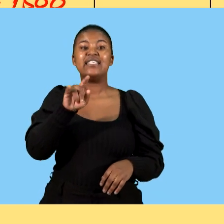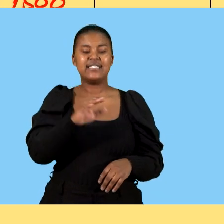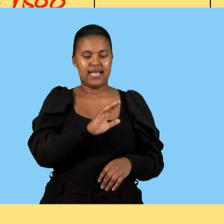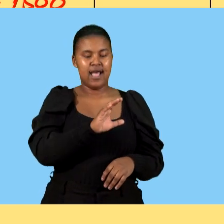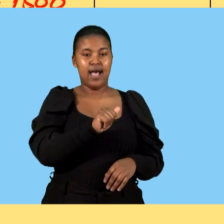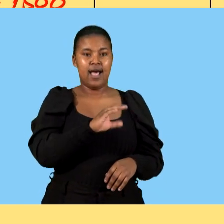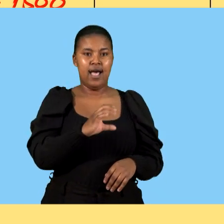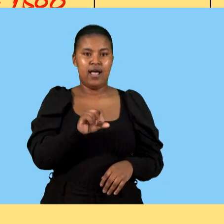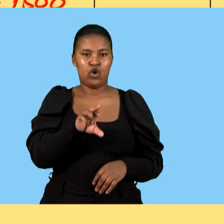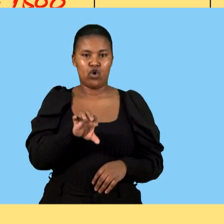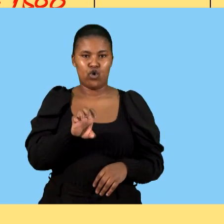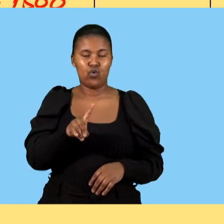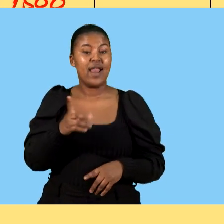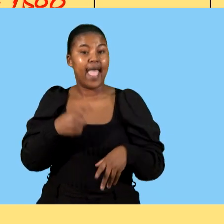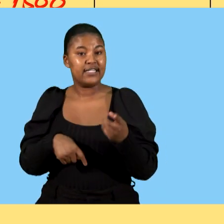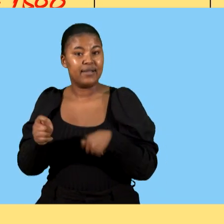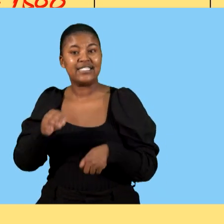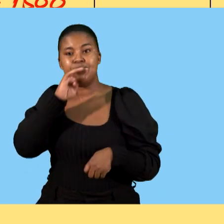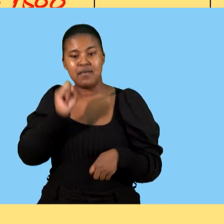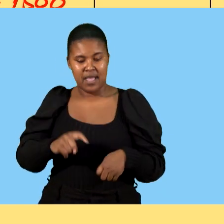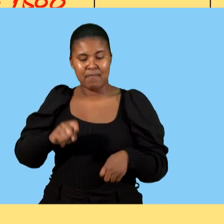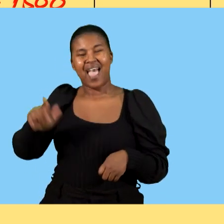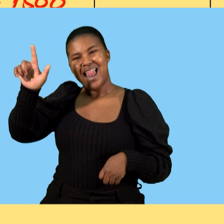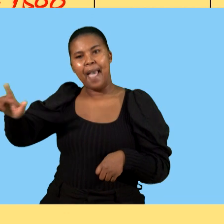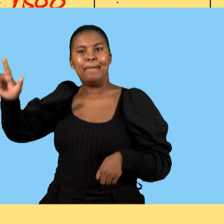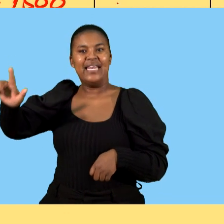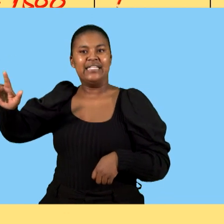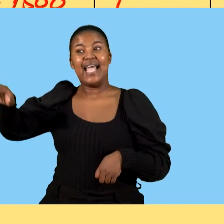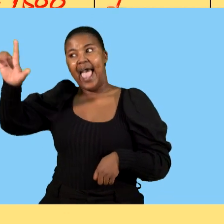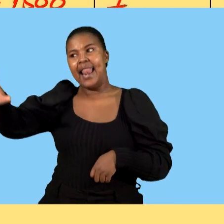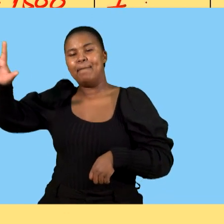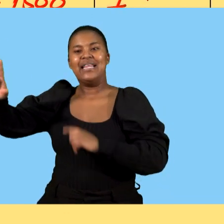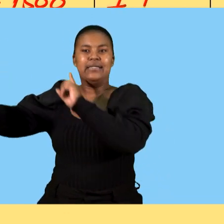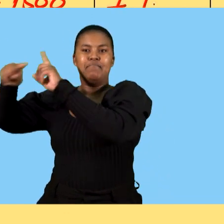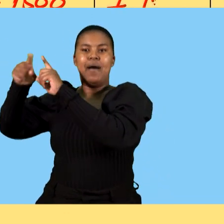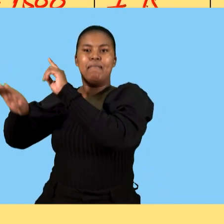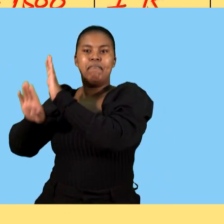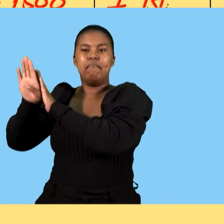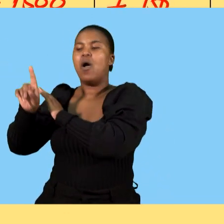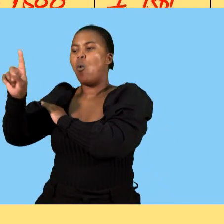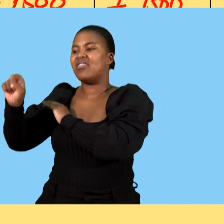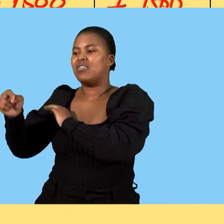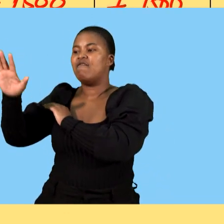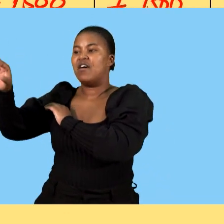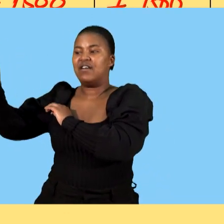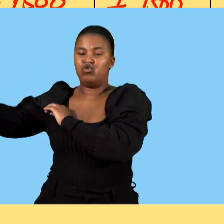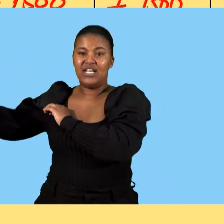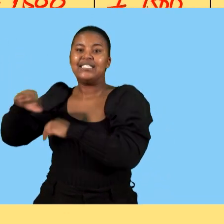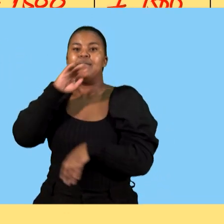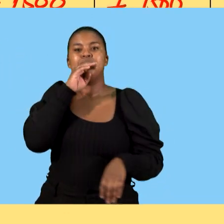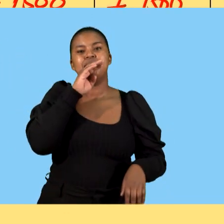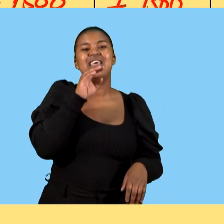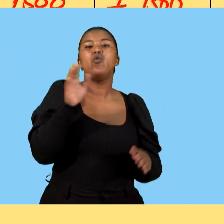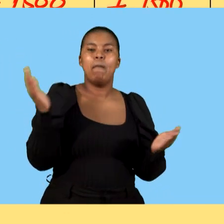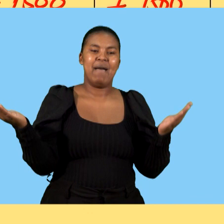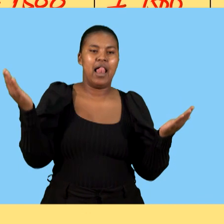expense is a liability. That means my liabilities are increasing, plus 1.5. Therefore, the accounting